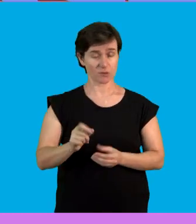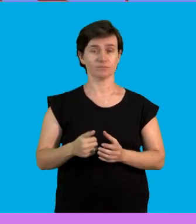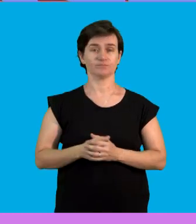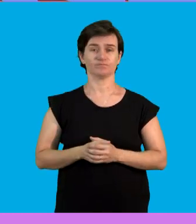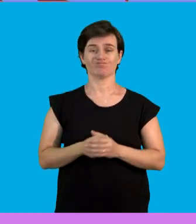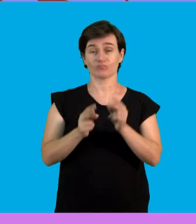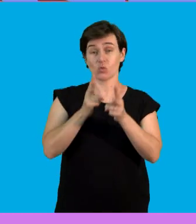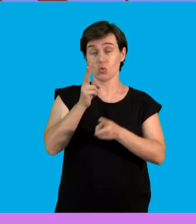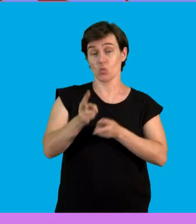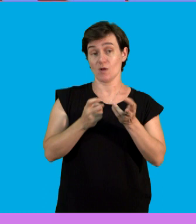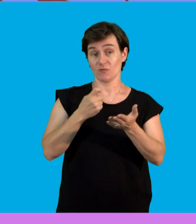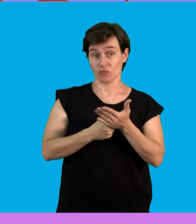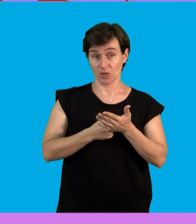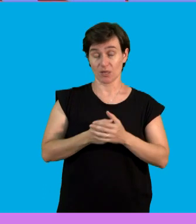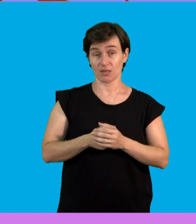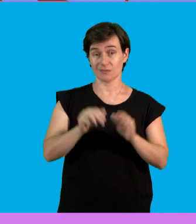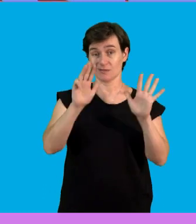of